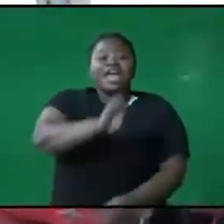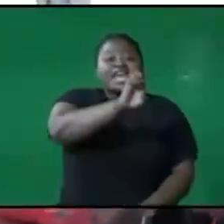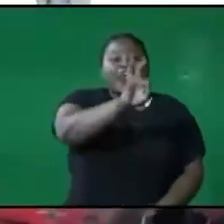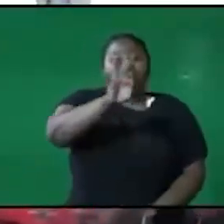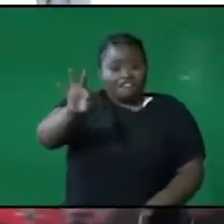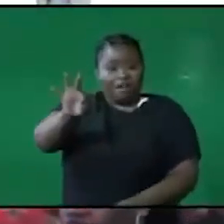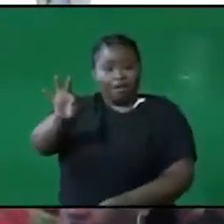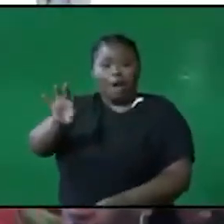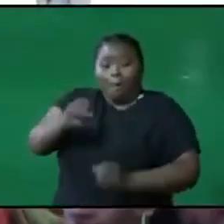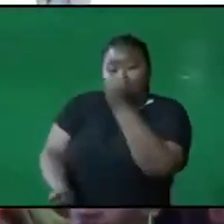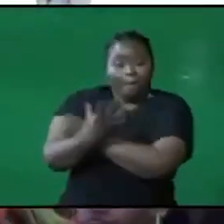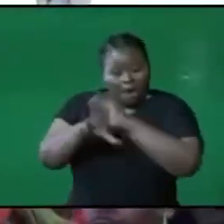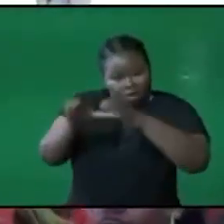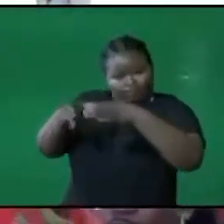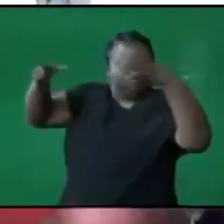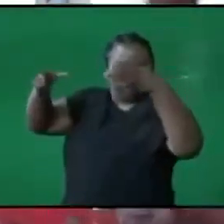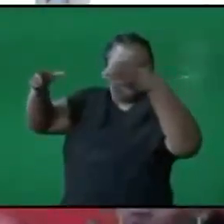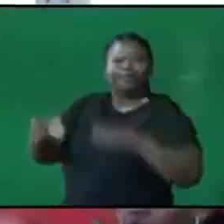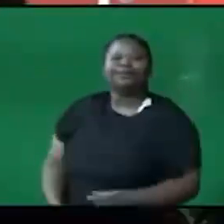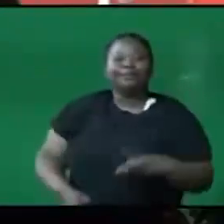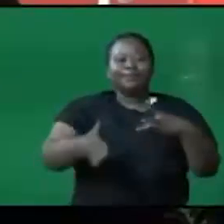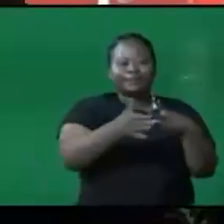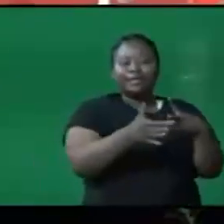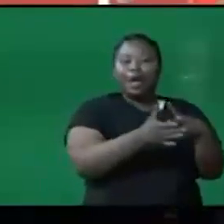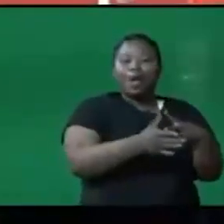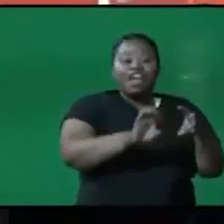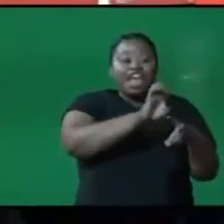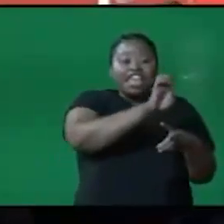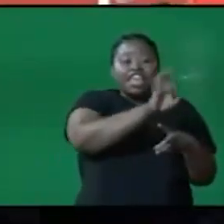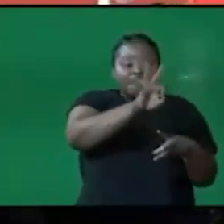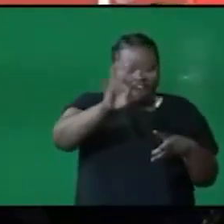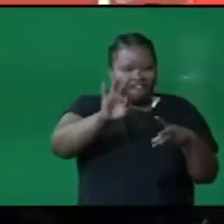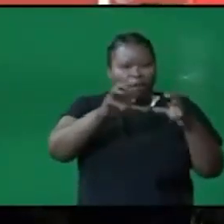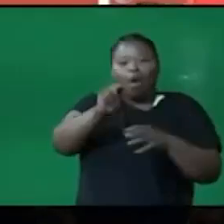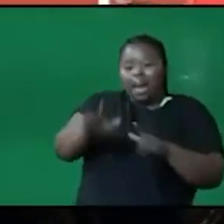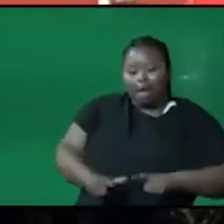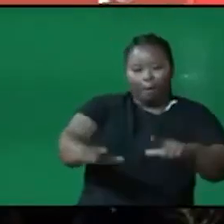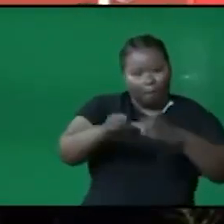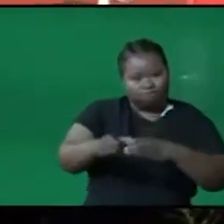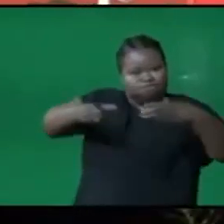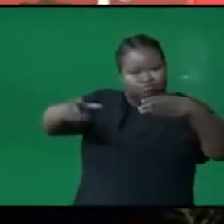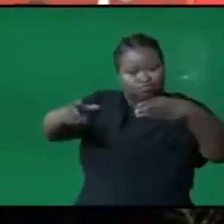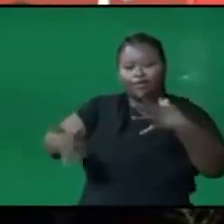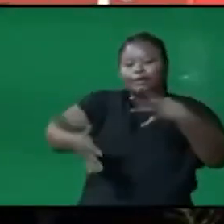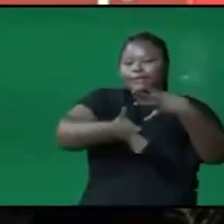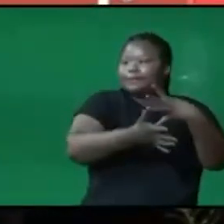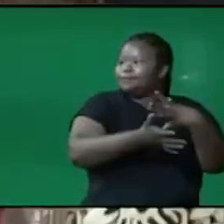Haikule, EFF Mpumalanga, haikule. Haikule, EFF Limpopo,